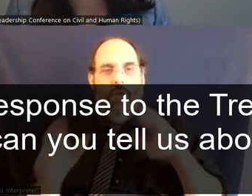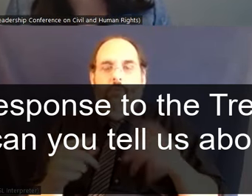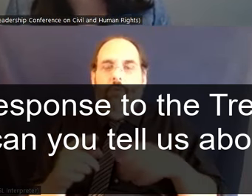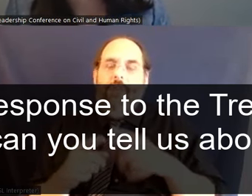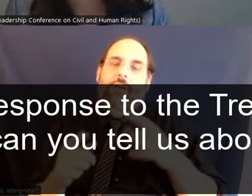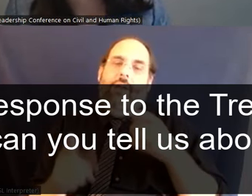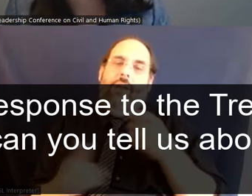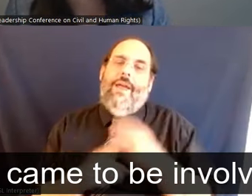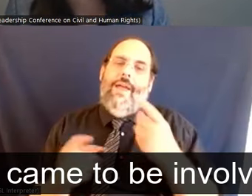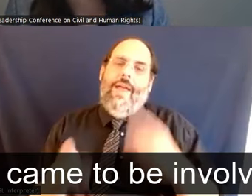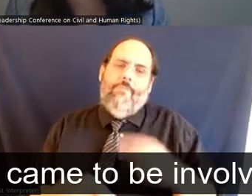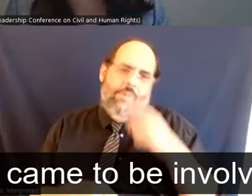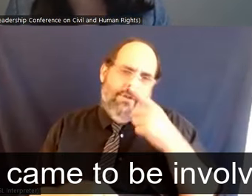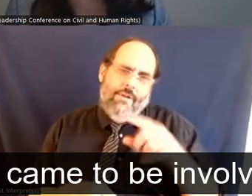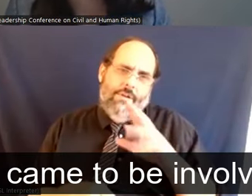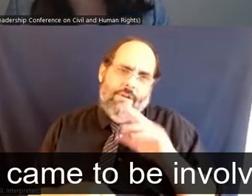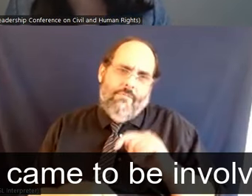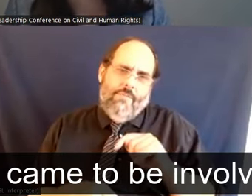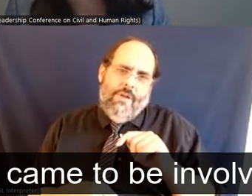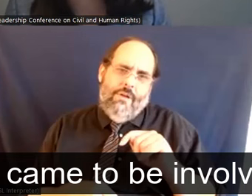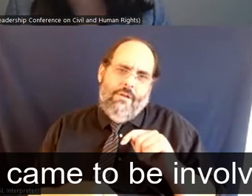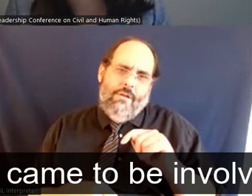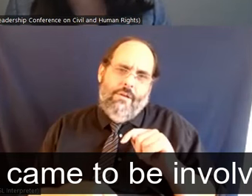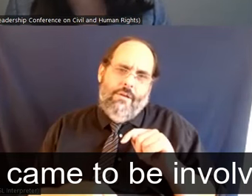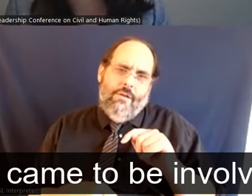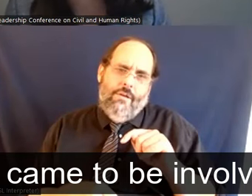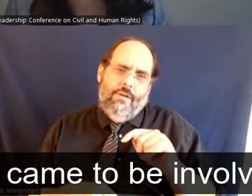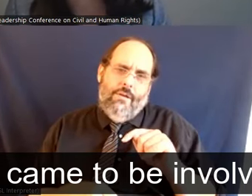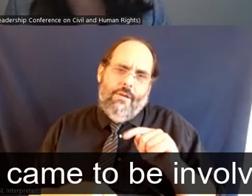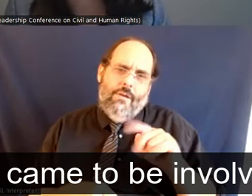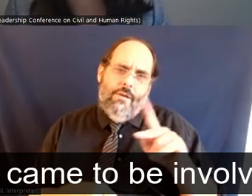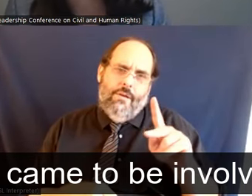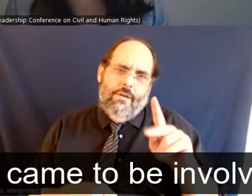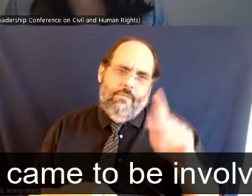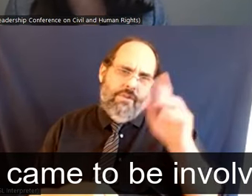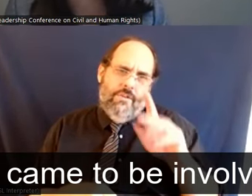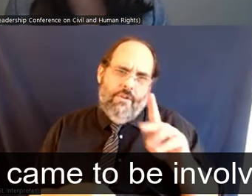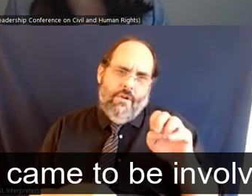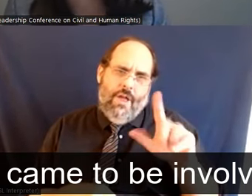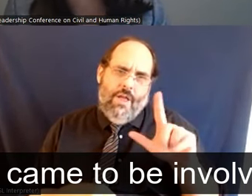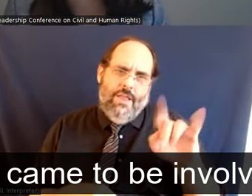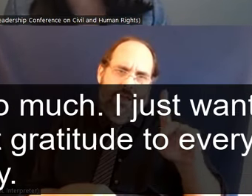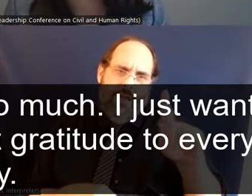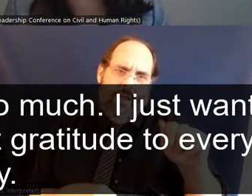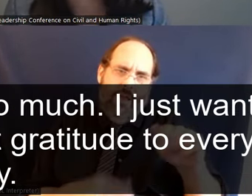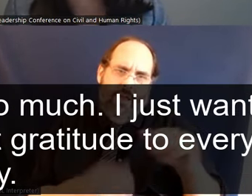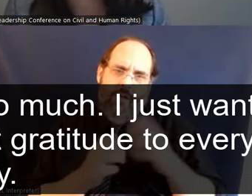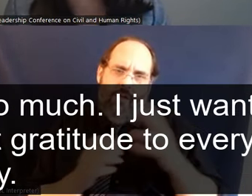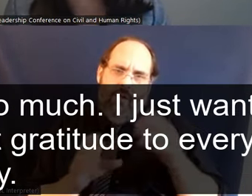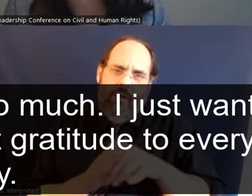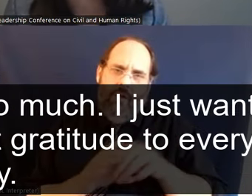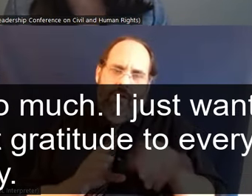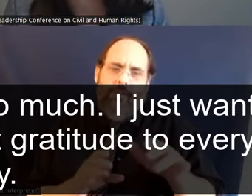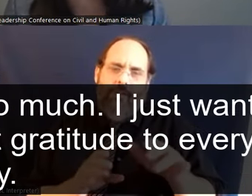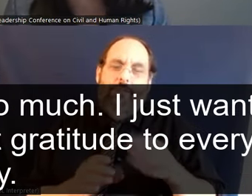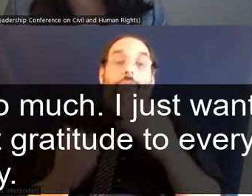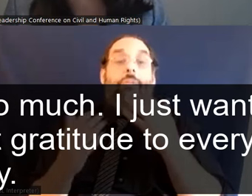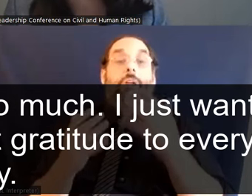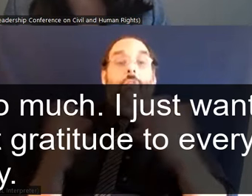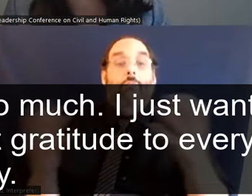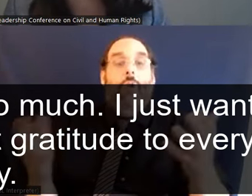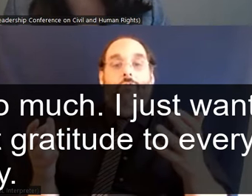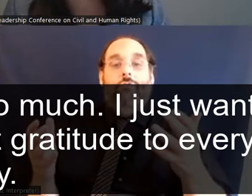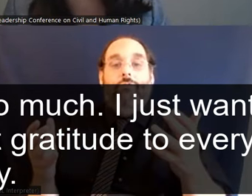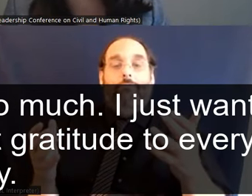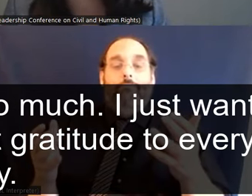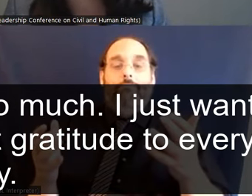tell us about your organization and how you came to be involved in this work? Thank you so much, Sheila. And